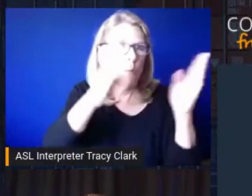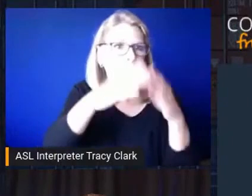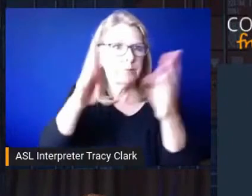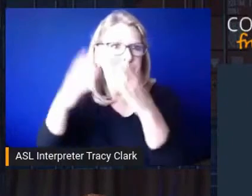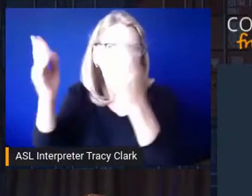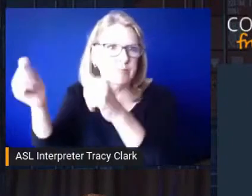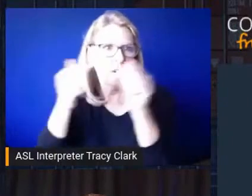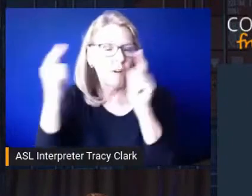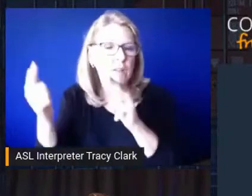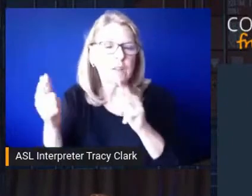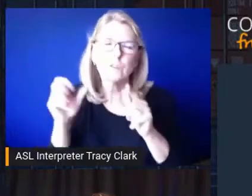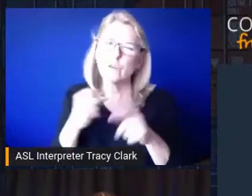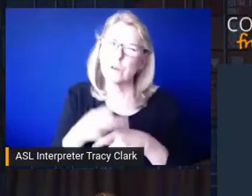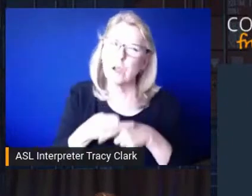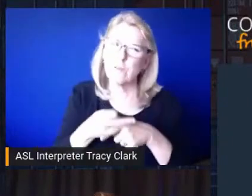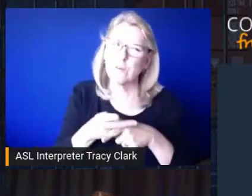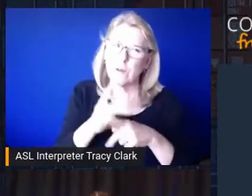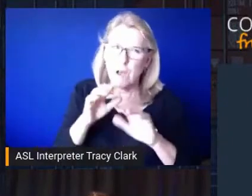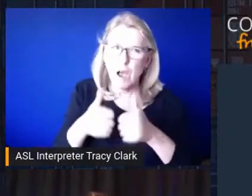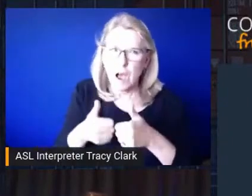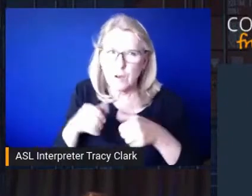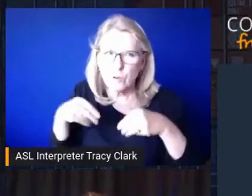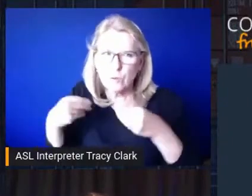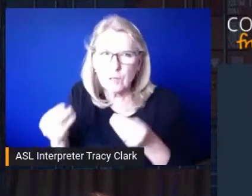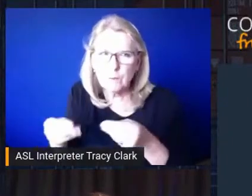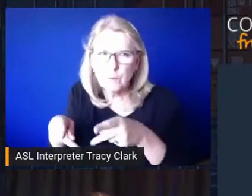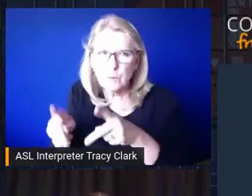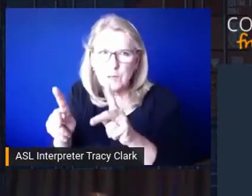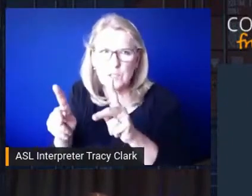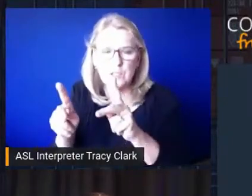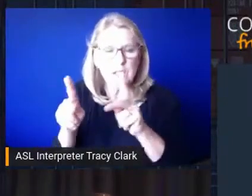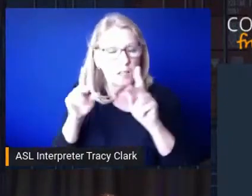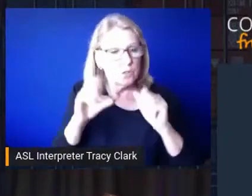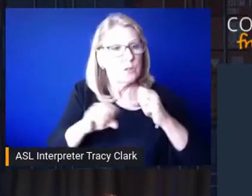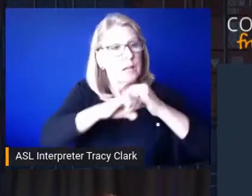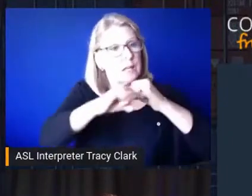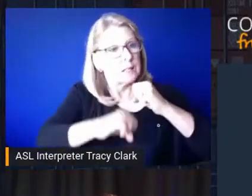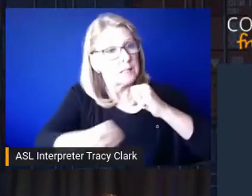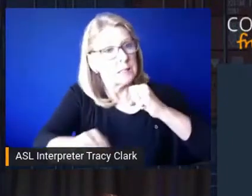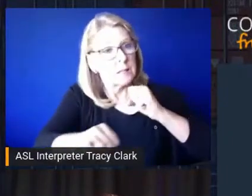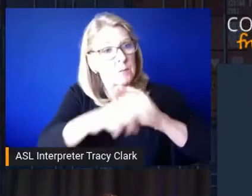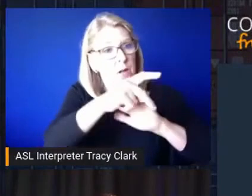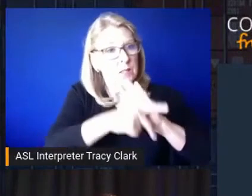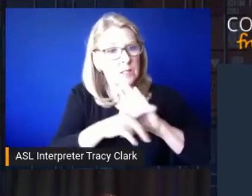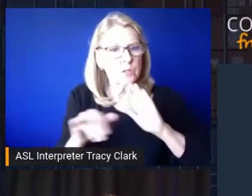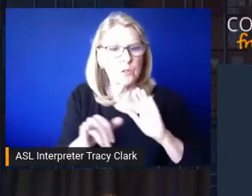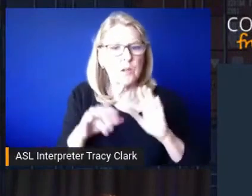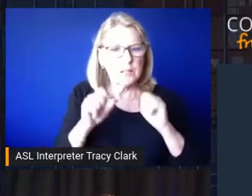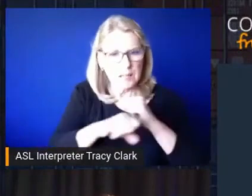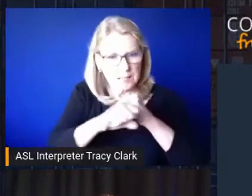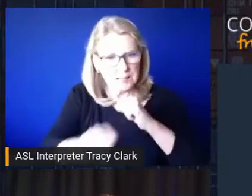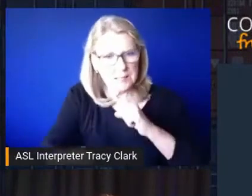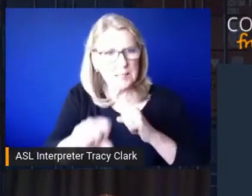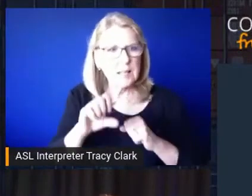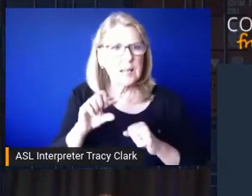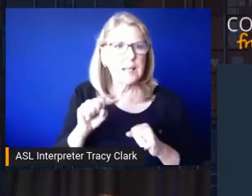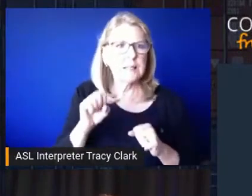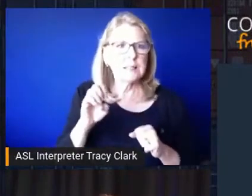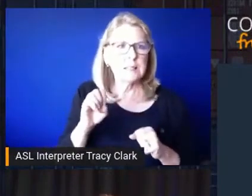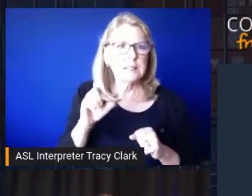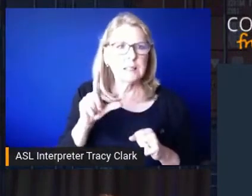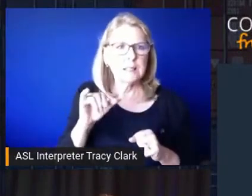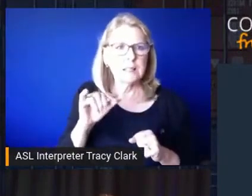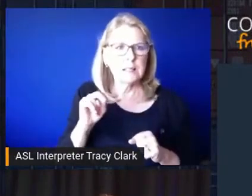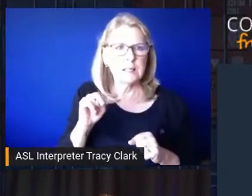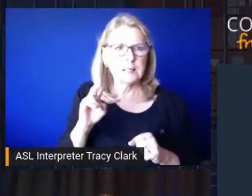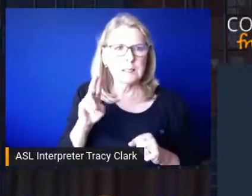these policies. So if you own the system and you want to go through that process, you can extend the SE/Linux policy based on your own configuration to make it match what you need. But